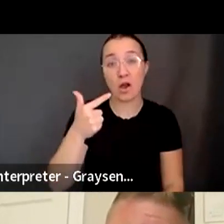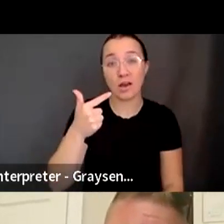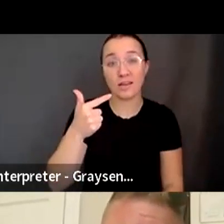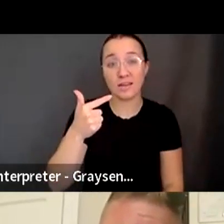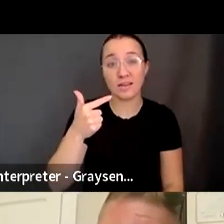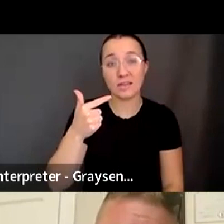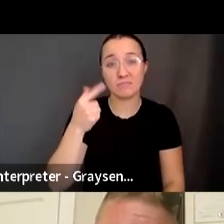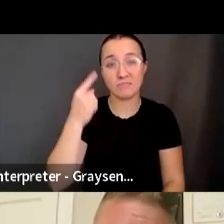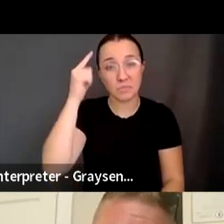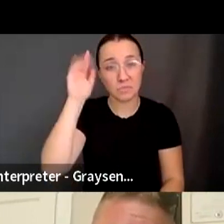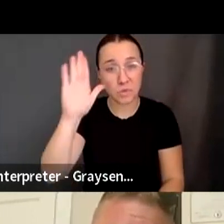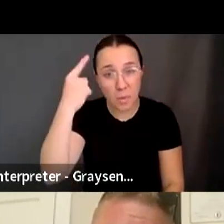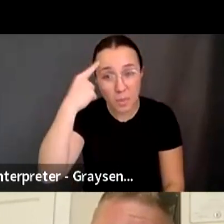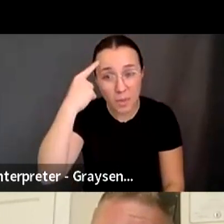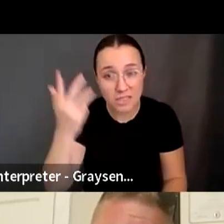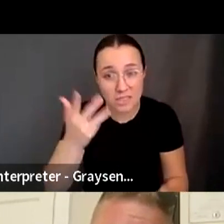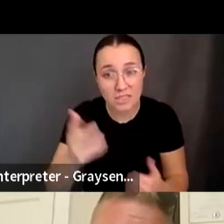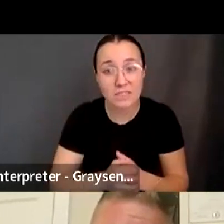What do you think?